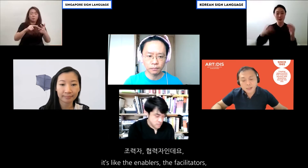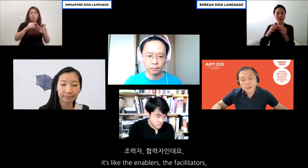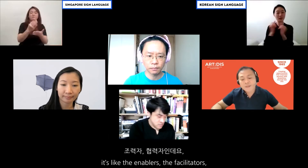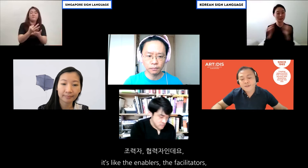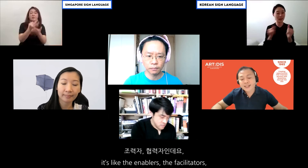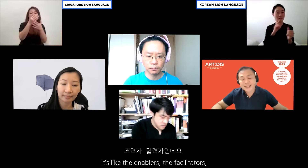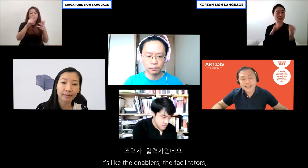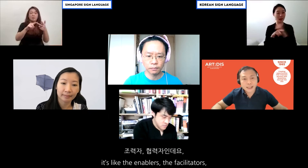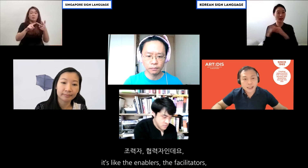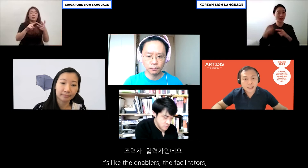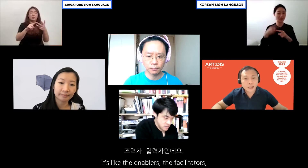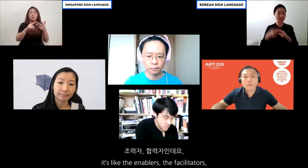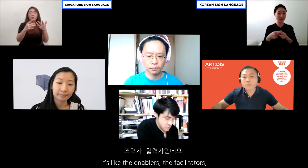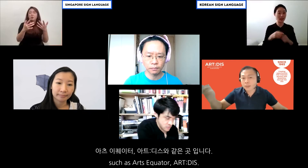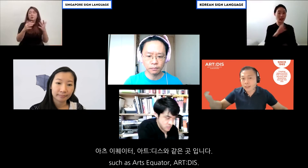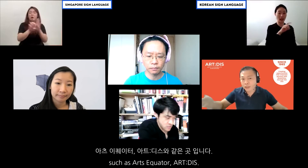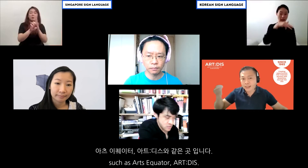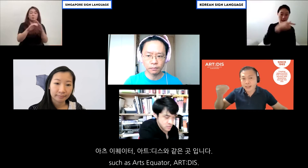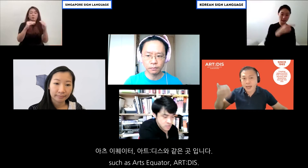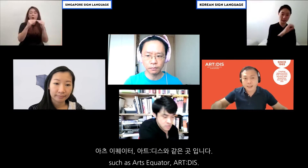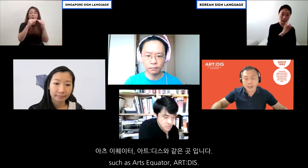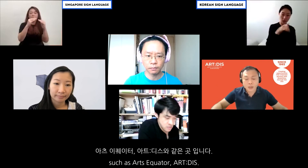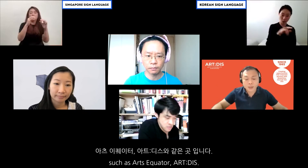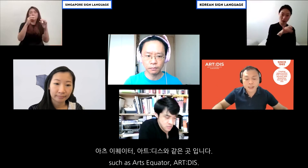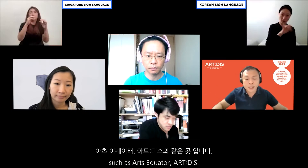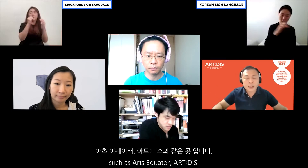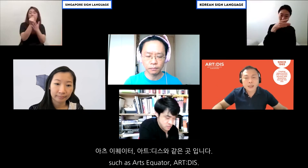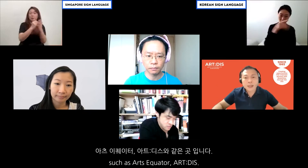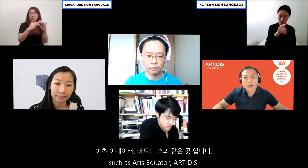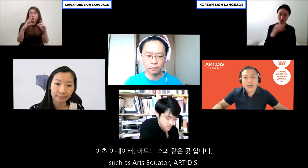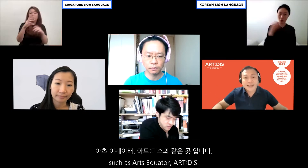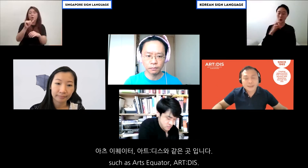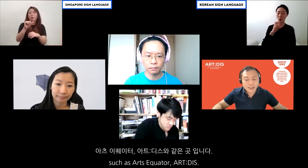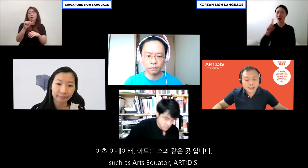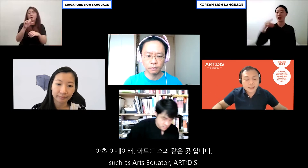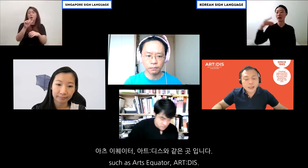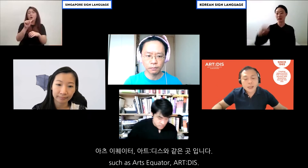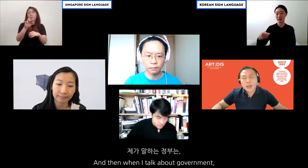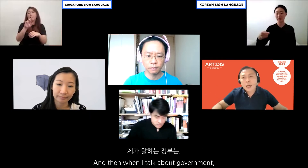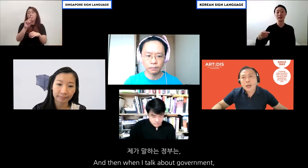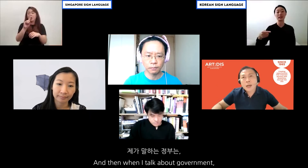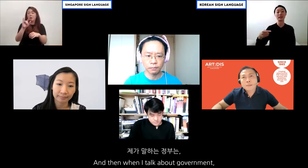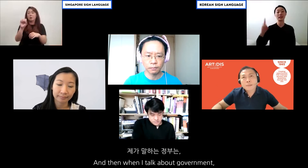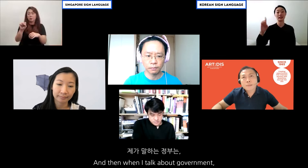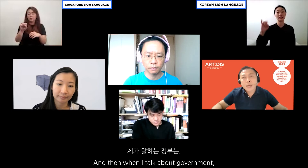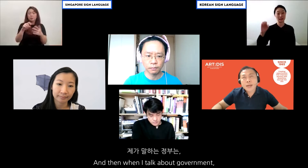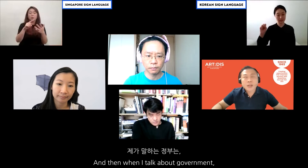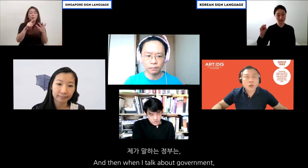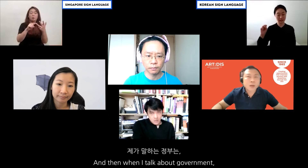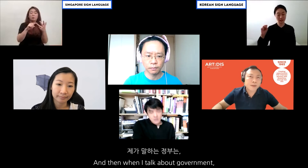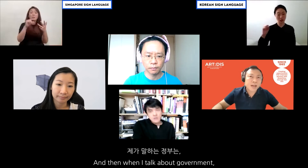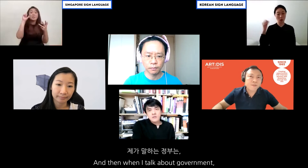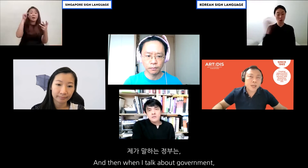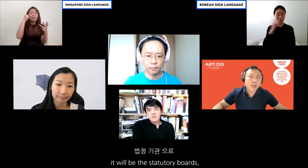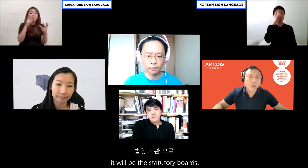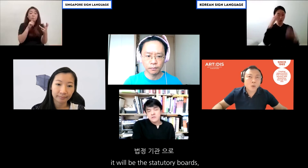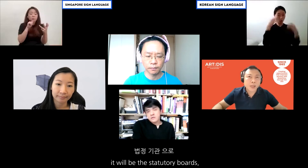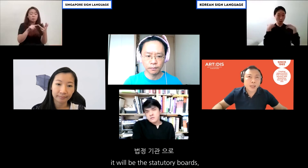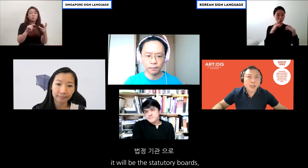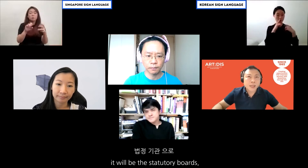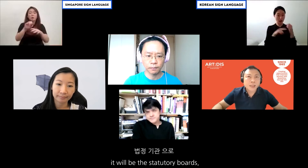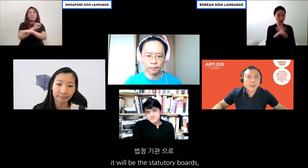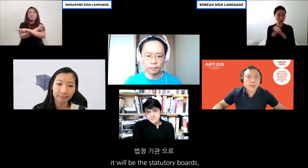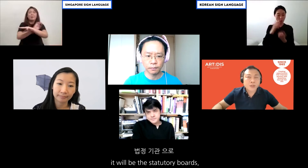enablers, the facilitators, such as ArtsEquator, ArtsEquator, and then when I talk about government, it